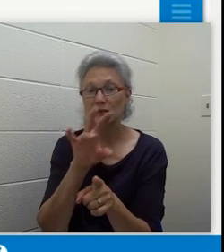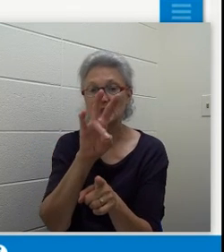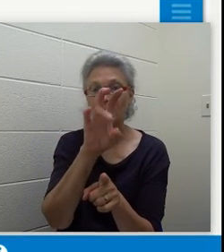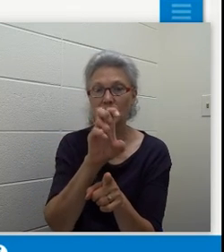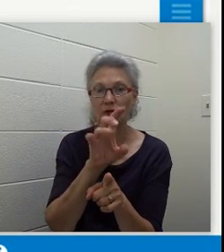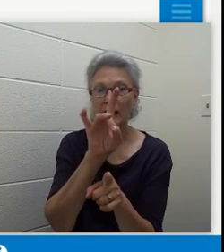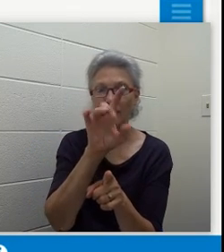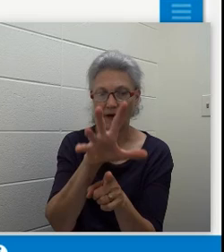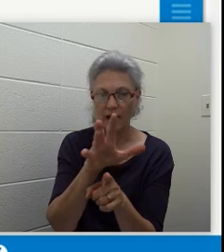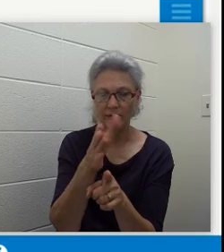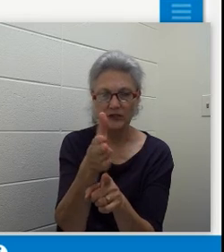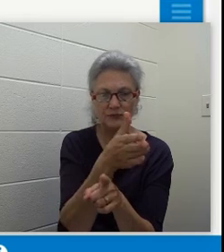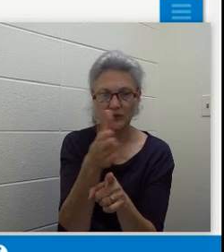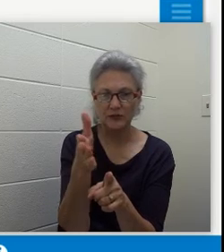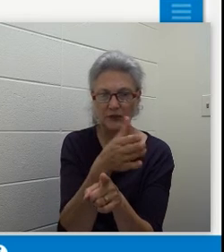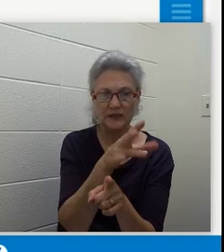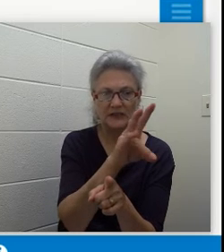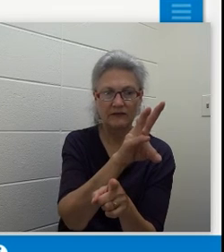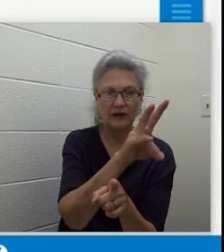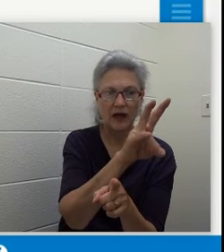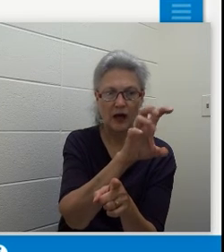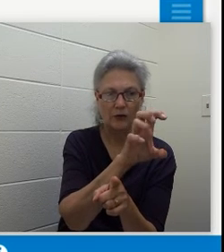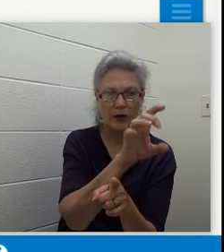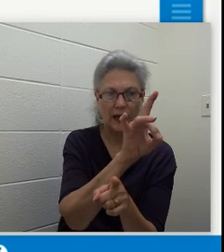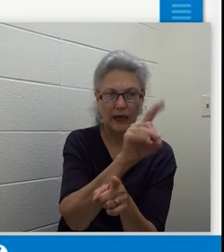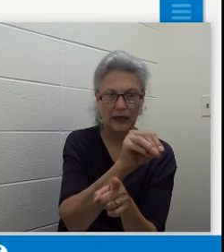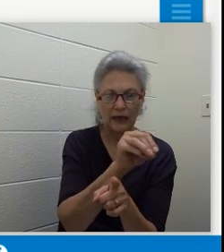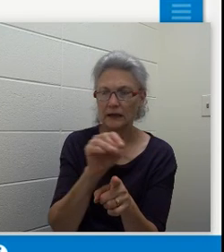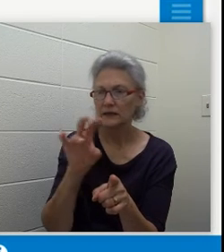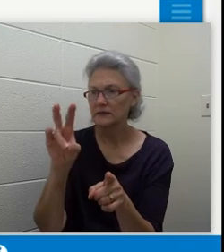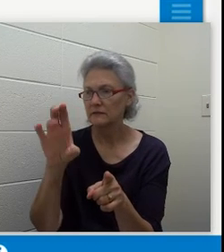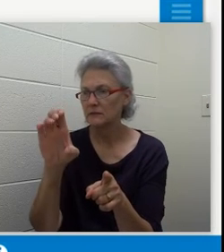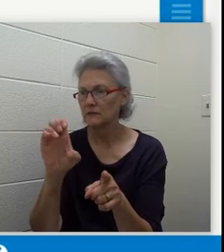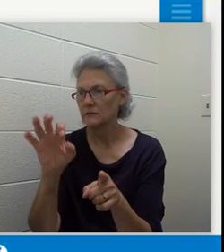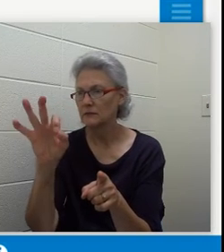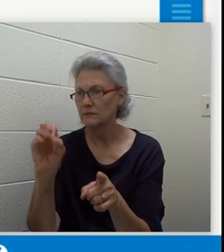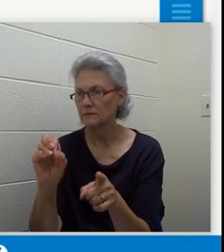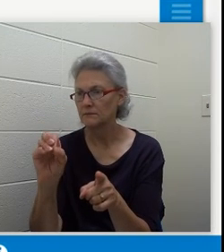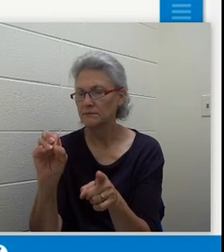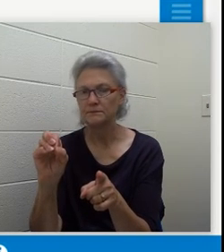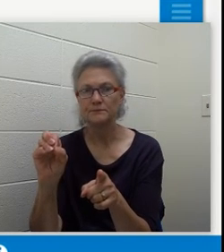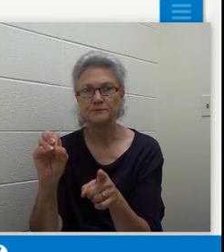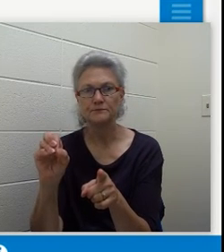785 is between 780 and 790.